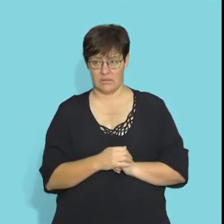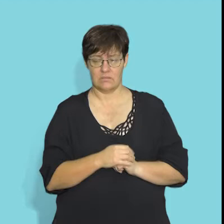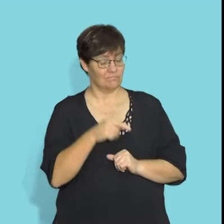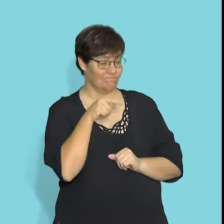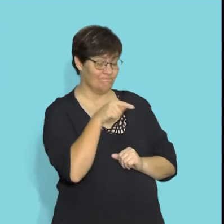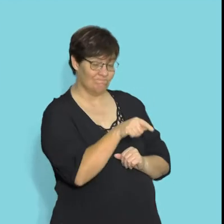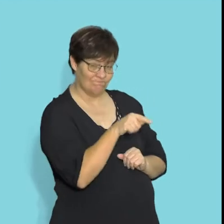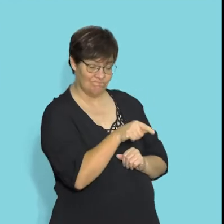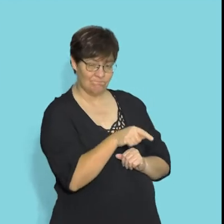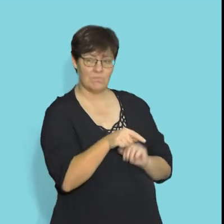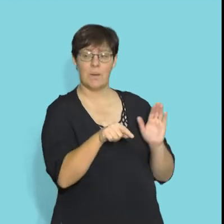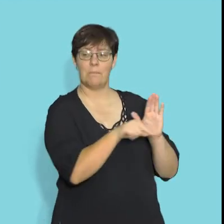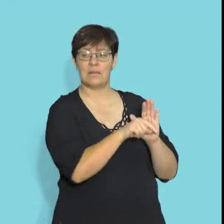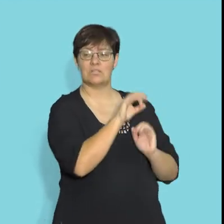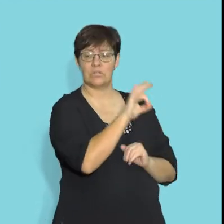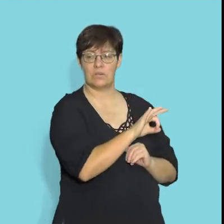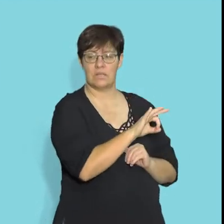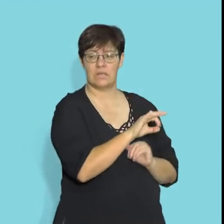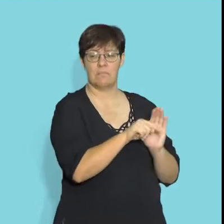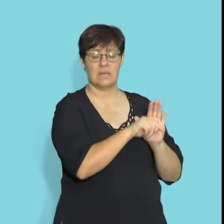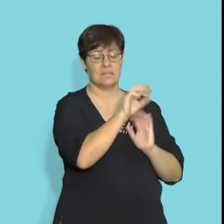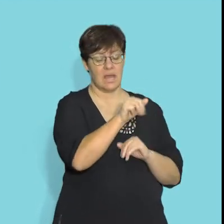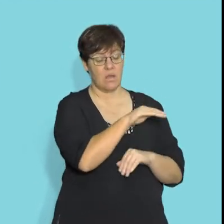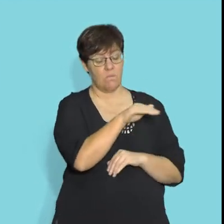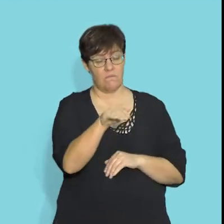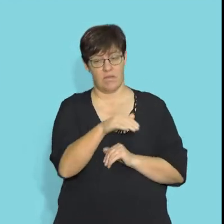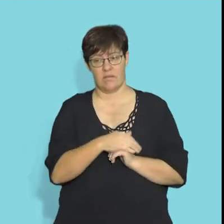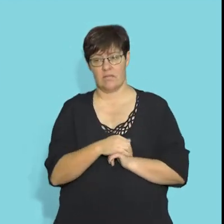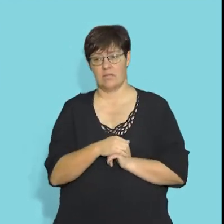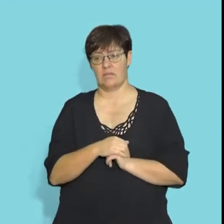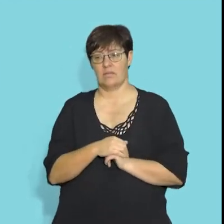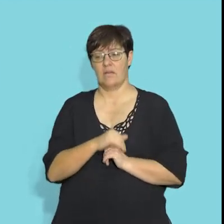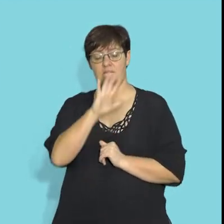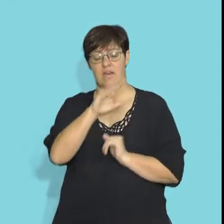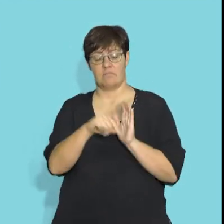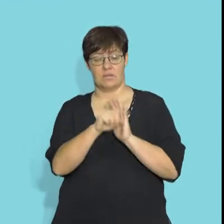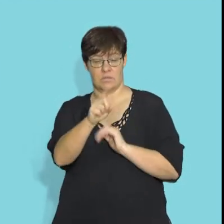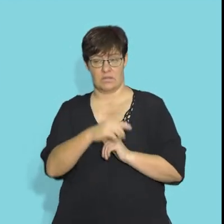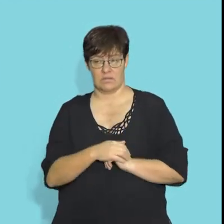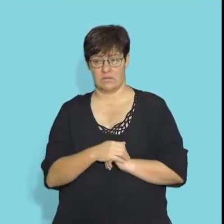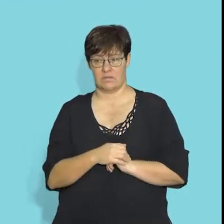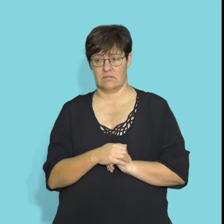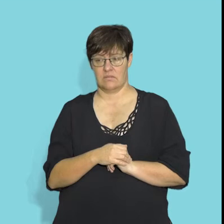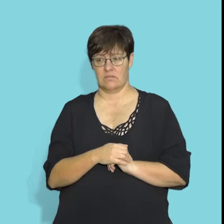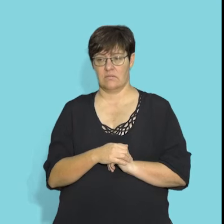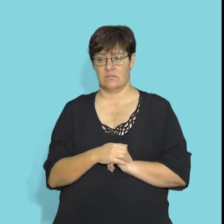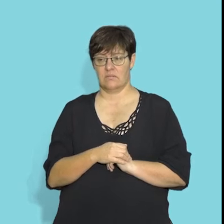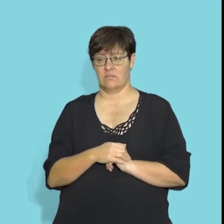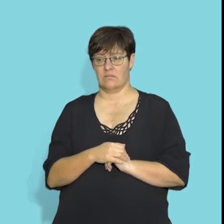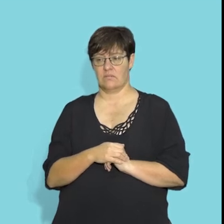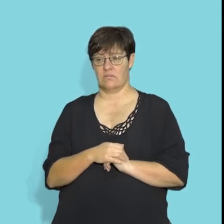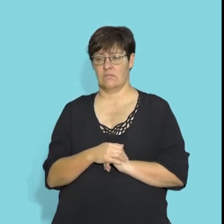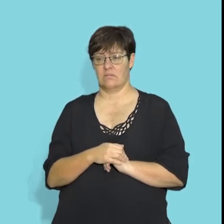minus 1. And on this side, I've got minus 3 minus A over 5 minus 1, which